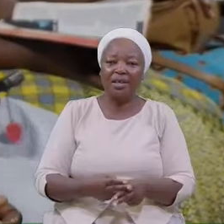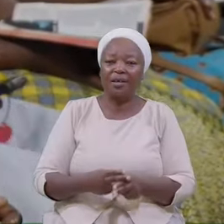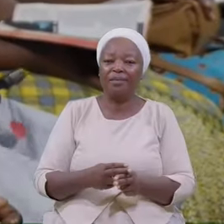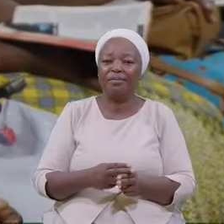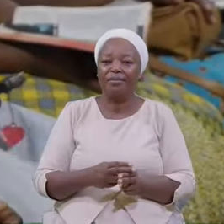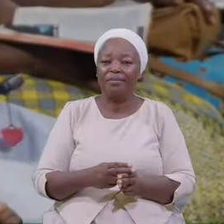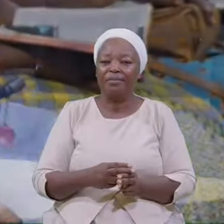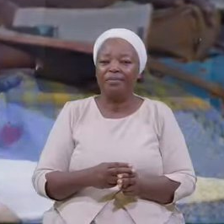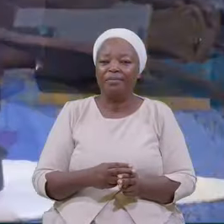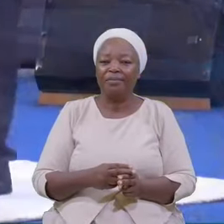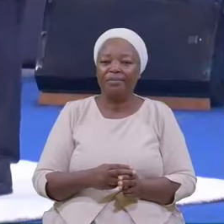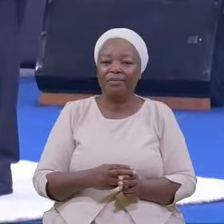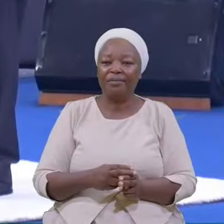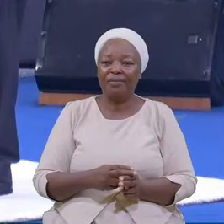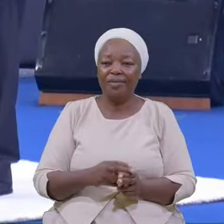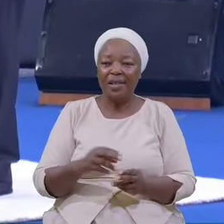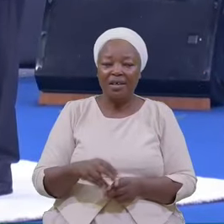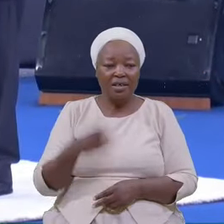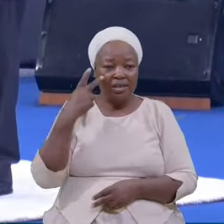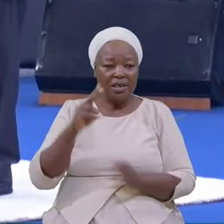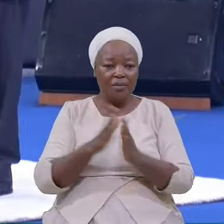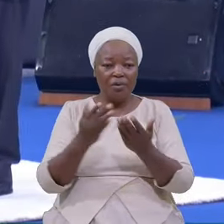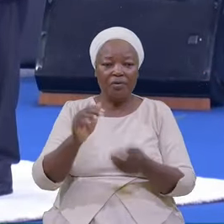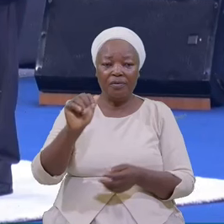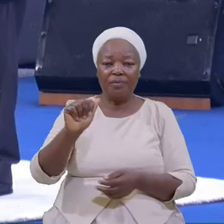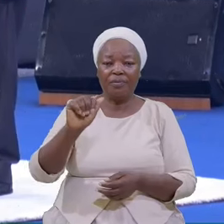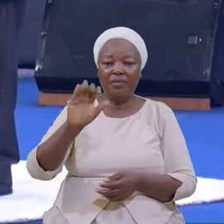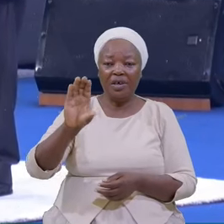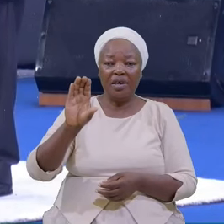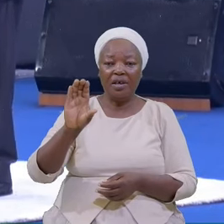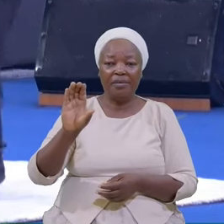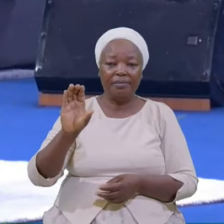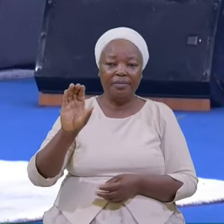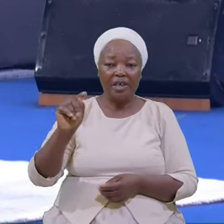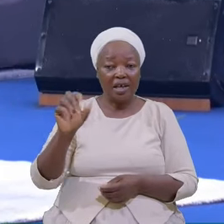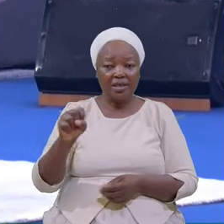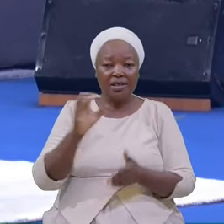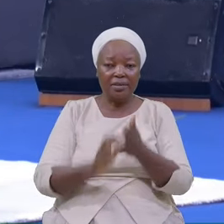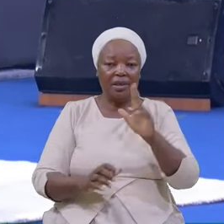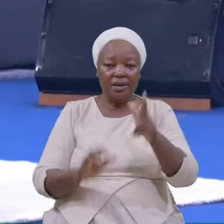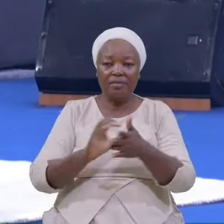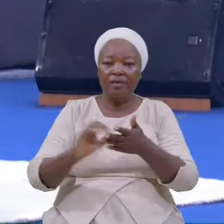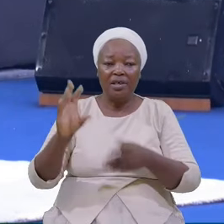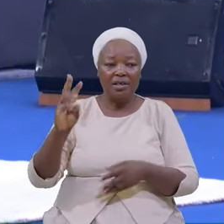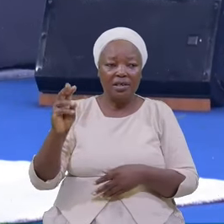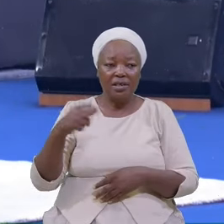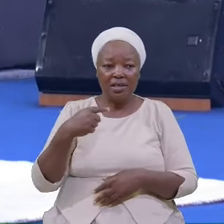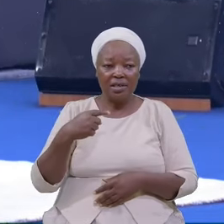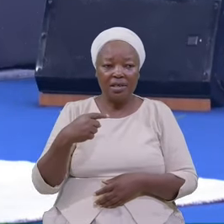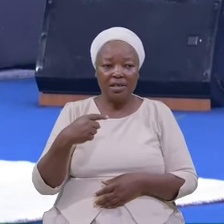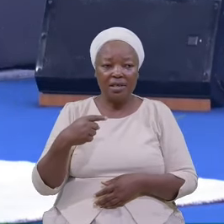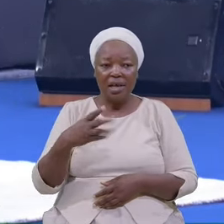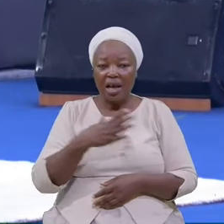sauver ce soir au nom de Jésus. Look at Acts chapter 3 verse 16. Allons aux Actes 3 16. It says and